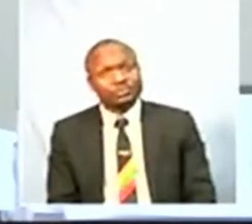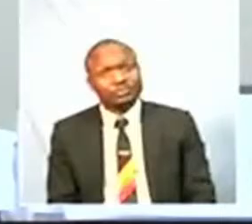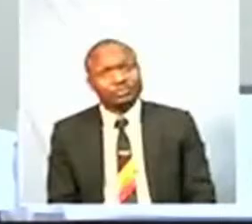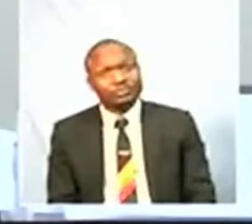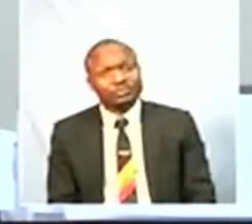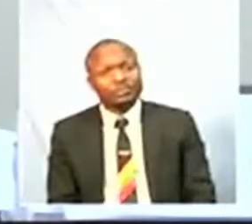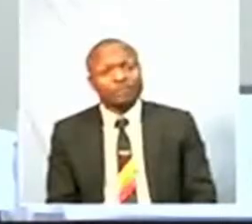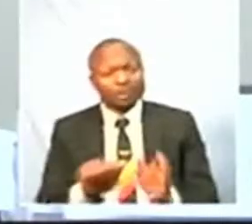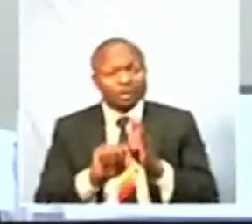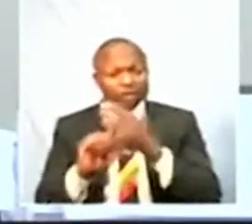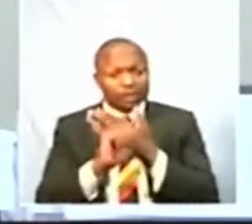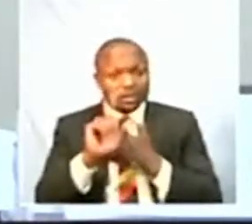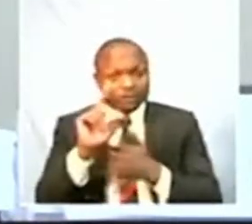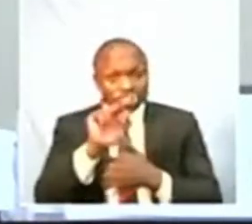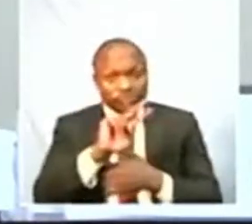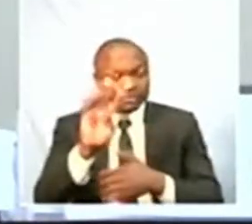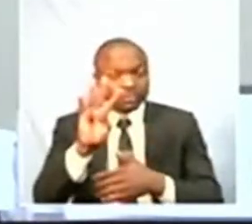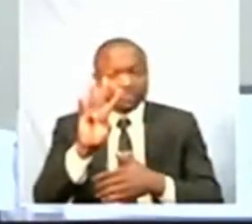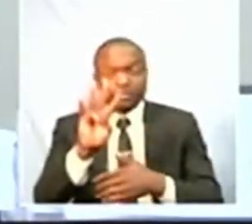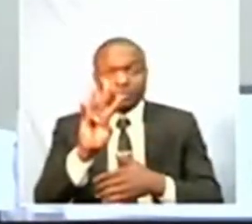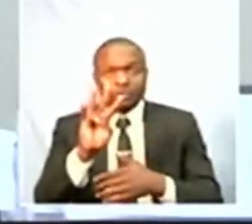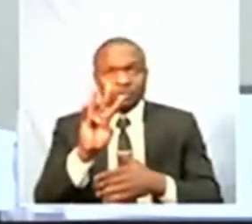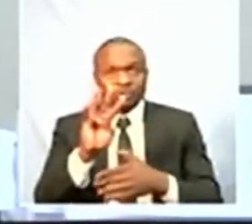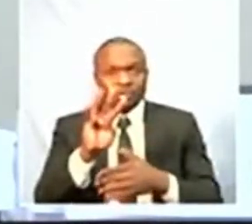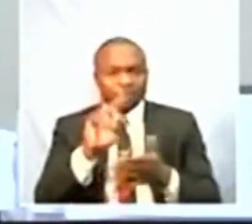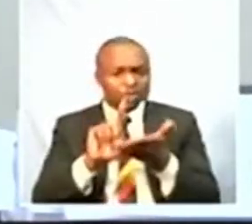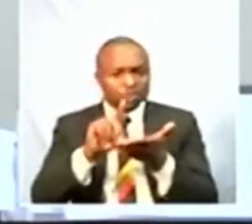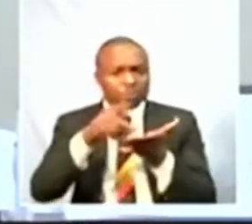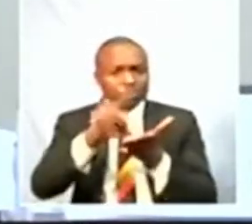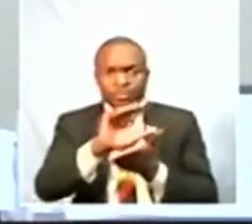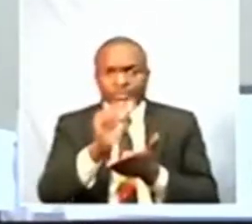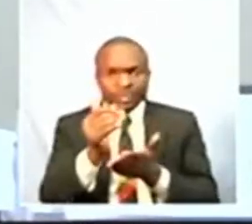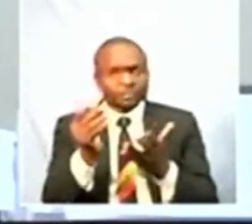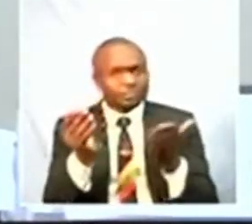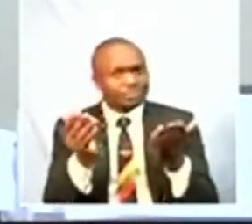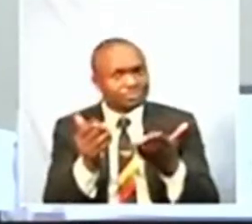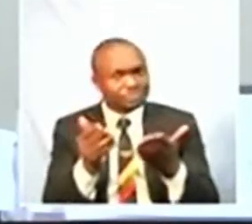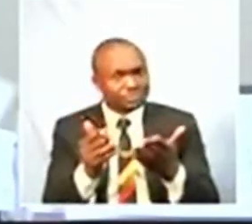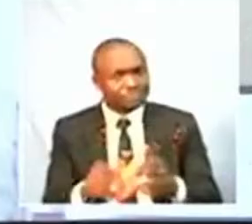As at August 2024, the loans had not been paid.